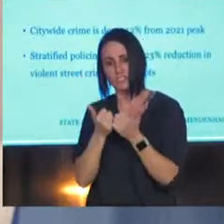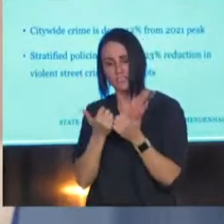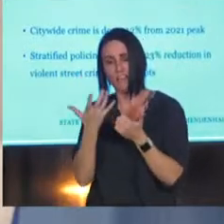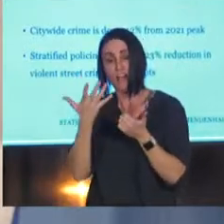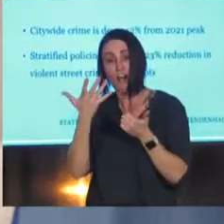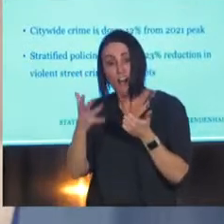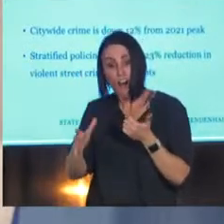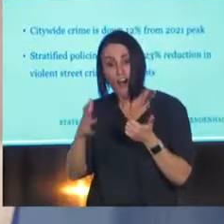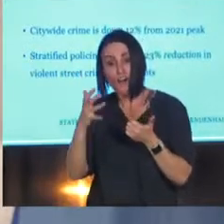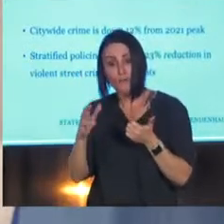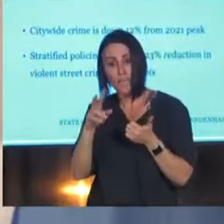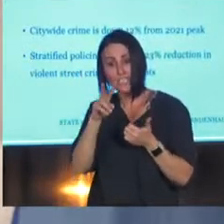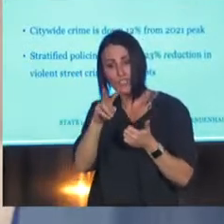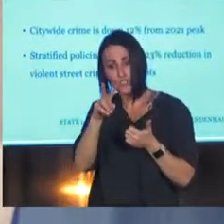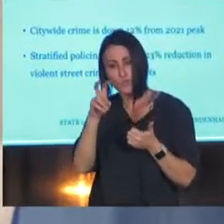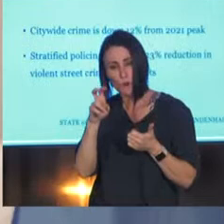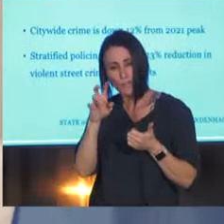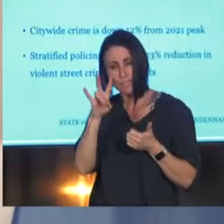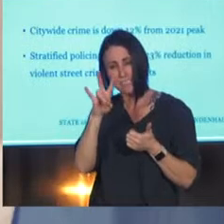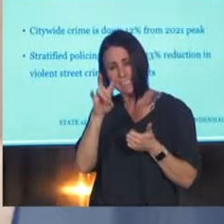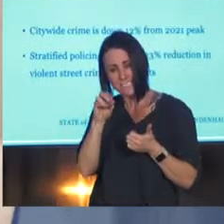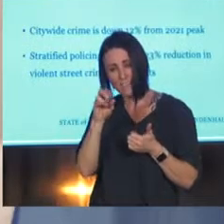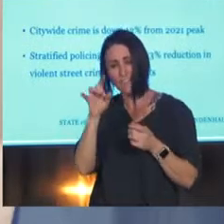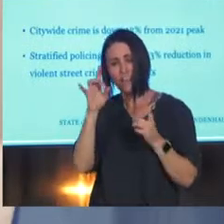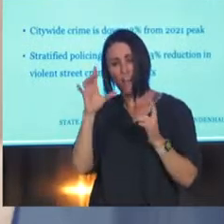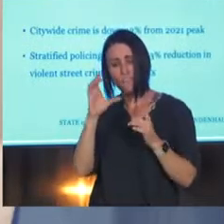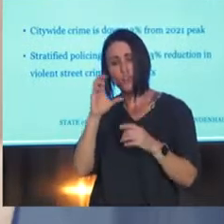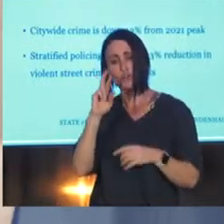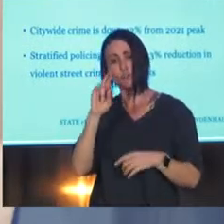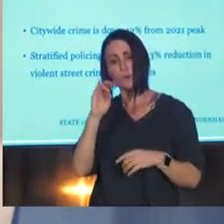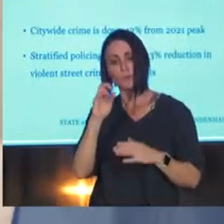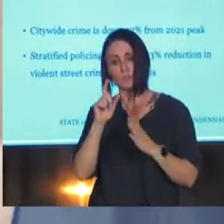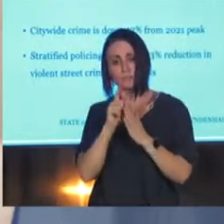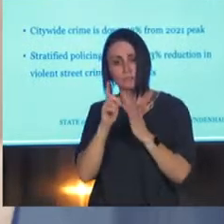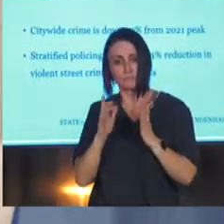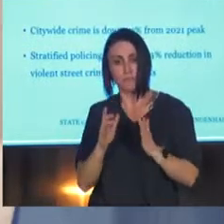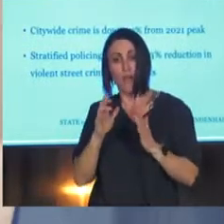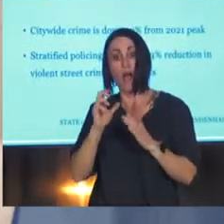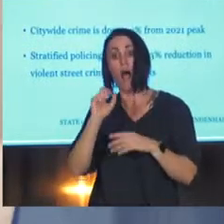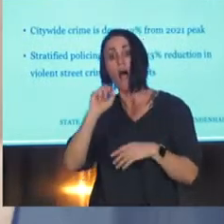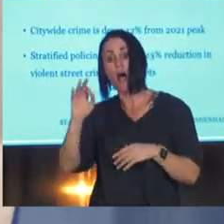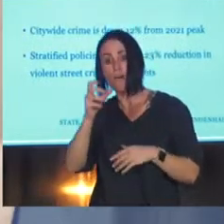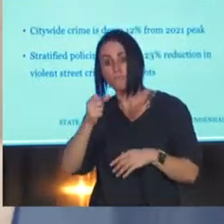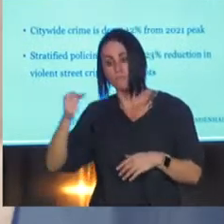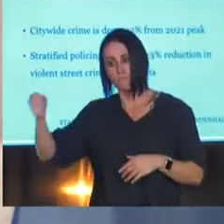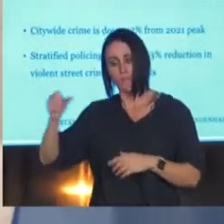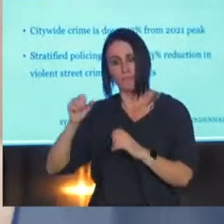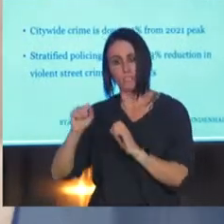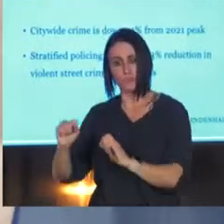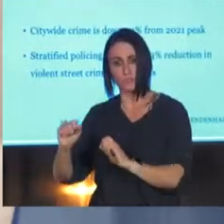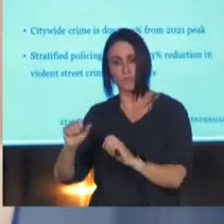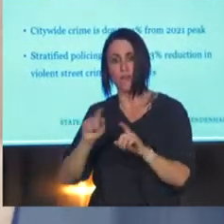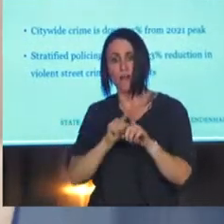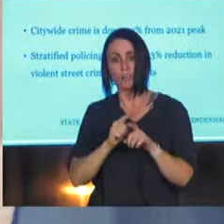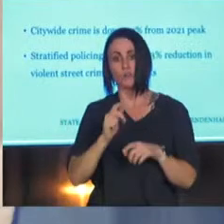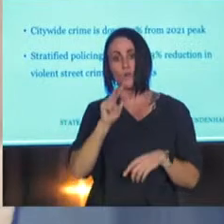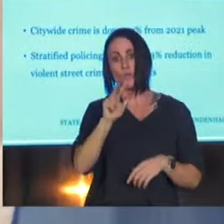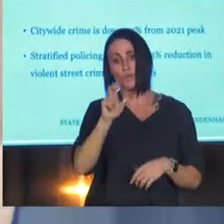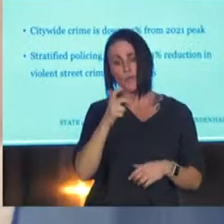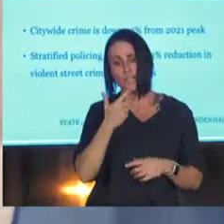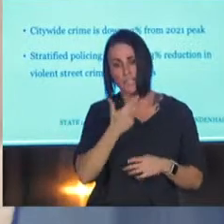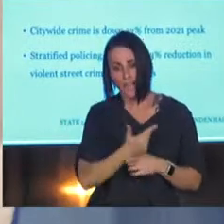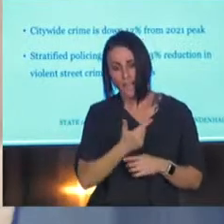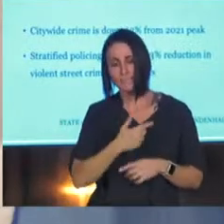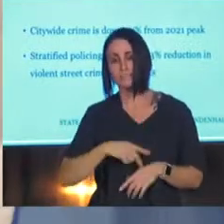already taken 270 violent criminals off of our streets, in addition to more than 300 guns,